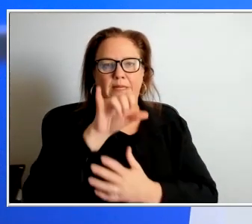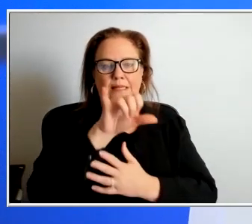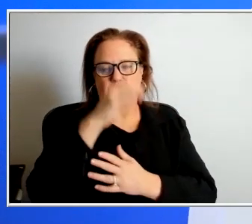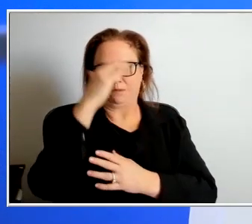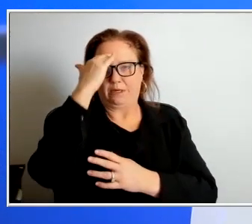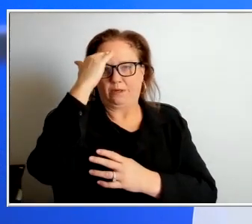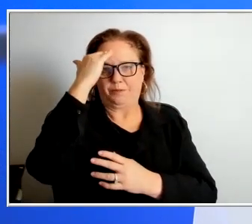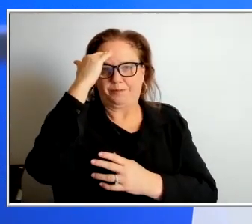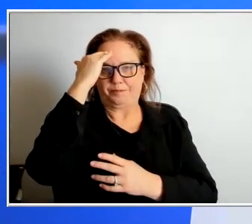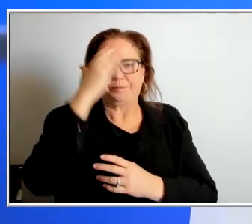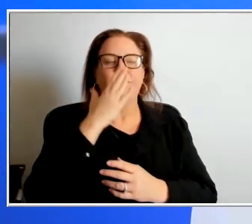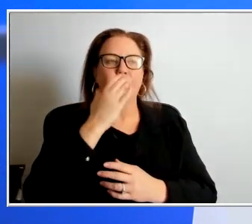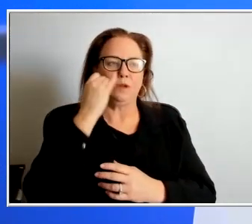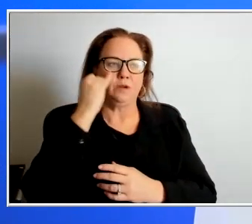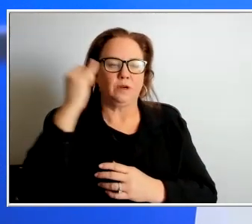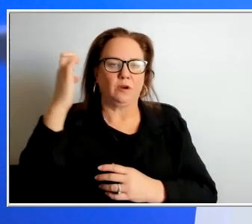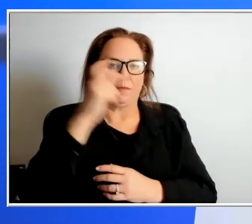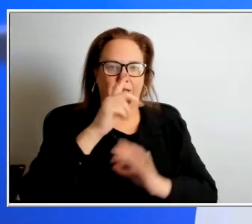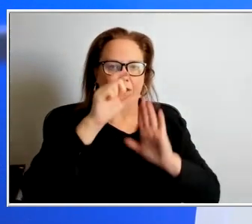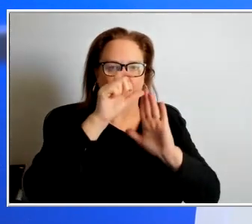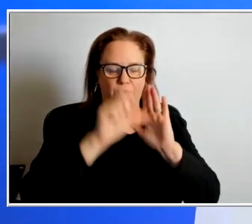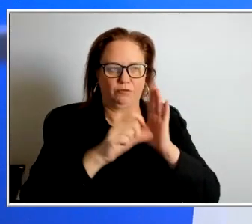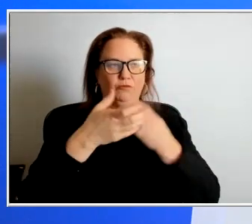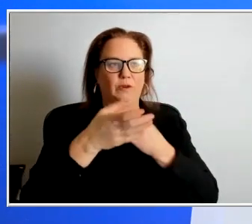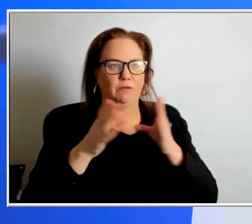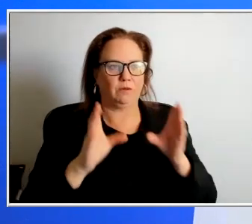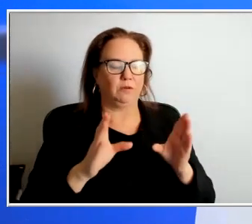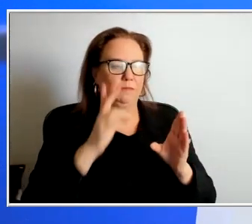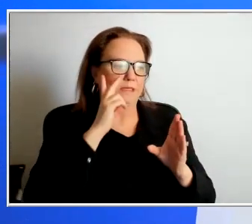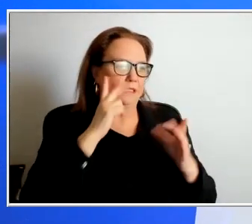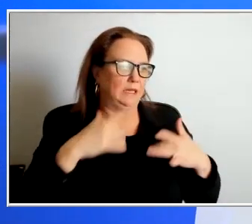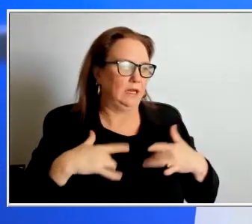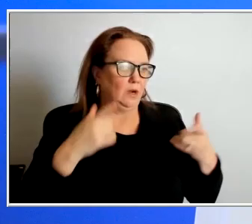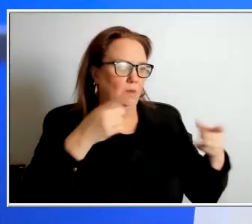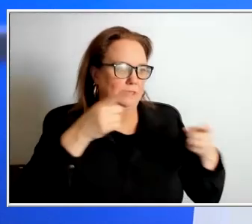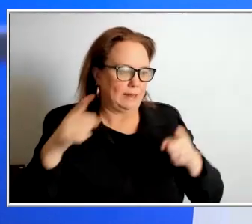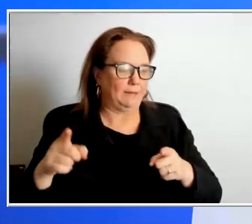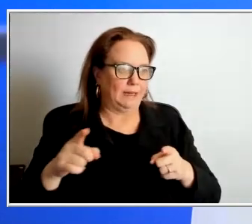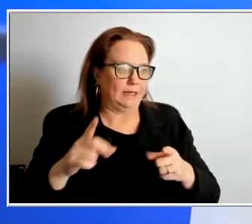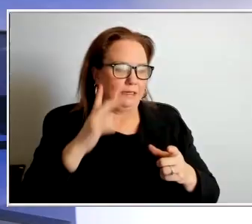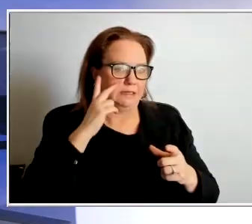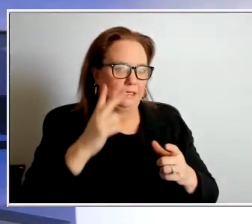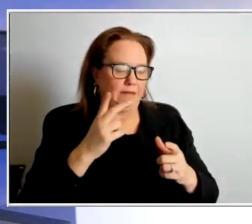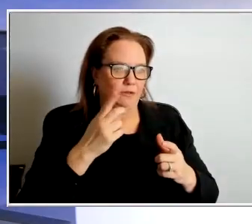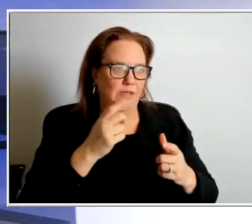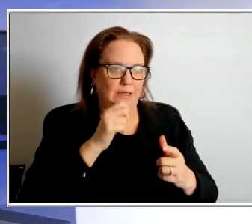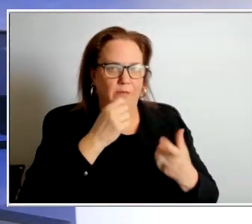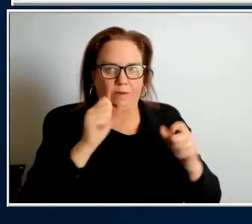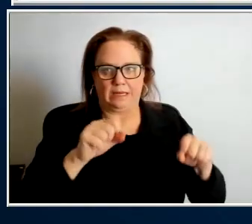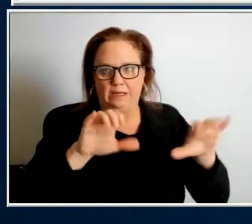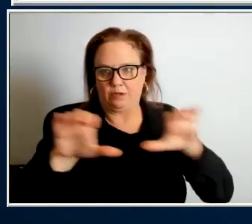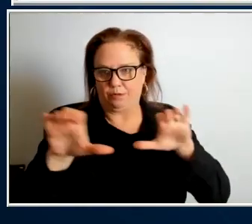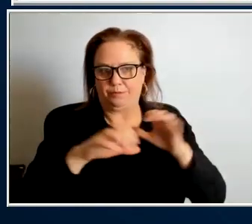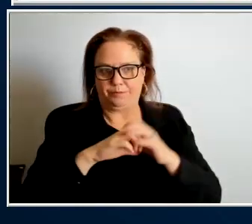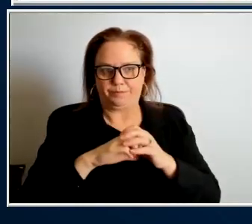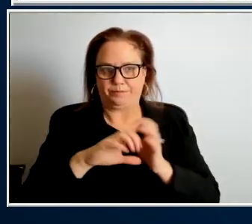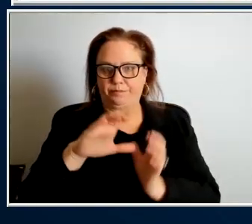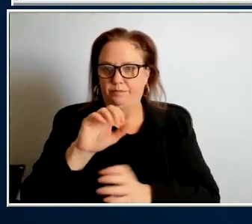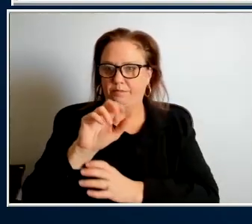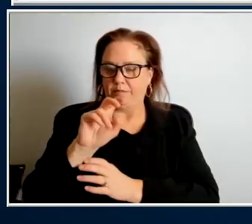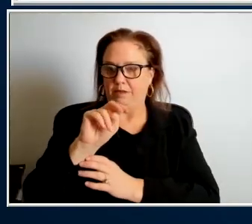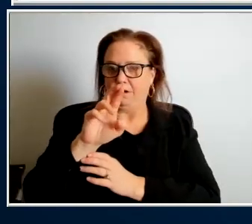a good idea, go back to the operating room, see what's going on, see if there's anything that's still salvageable. And Conor, you told us that you could feel that